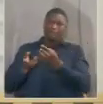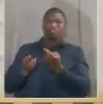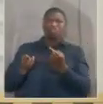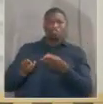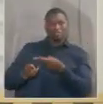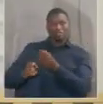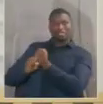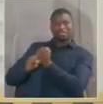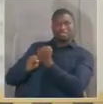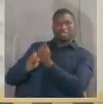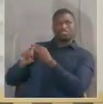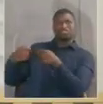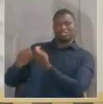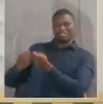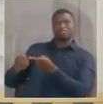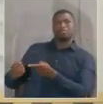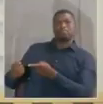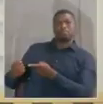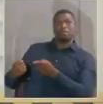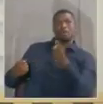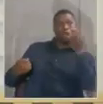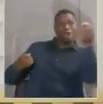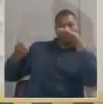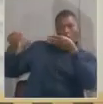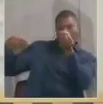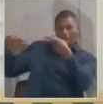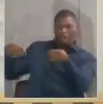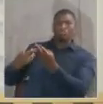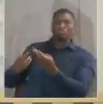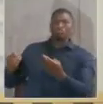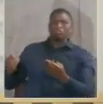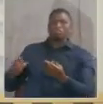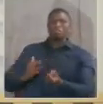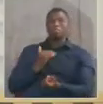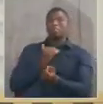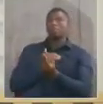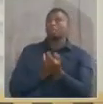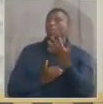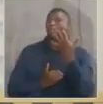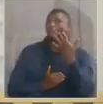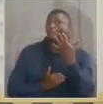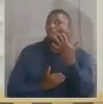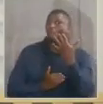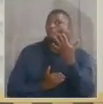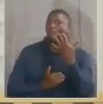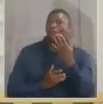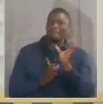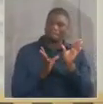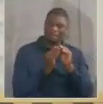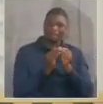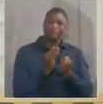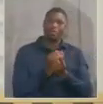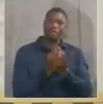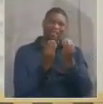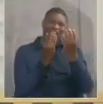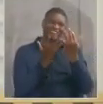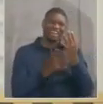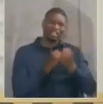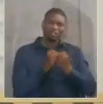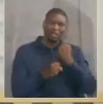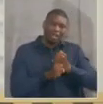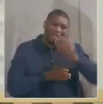That meeting will take place towards the end of each financial year, so as then they